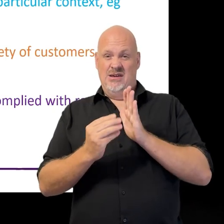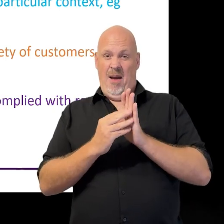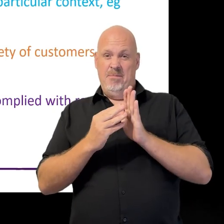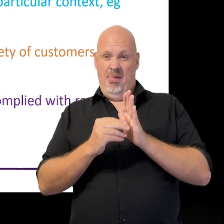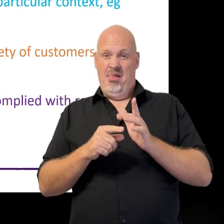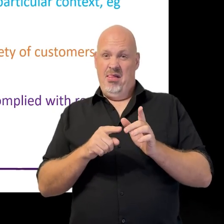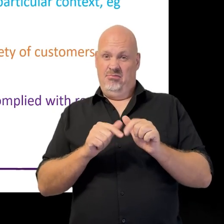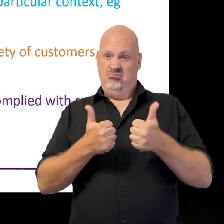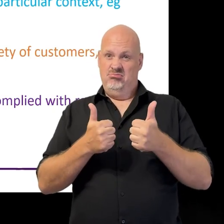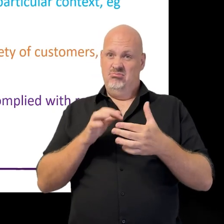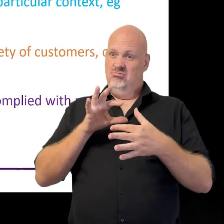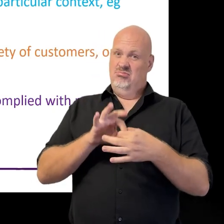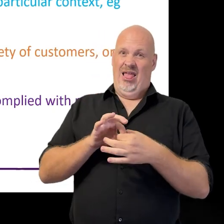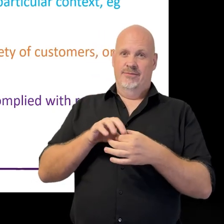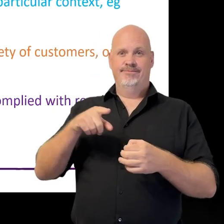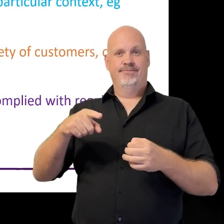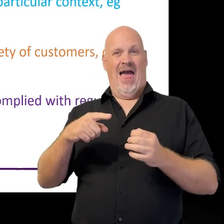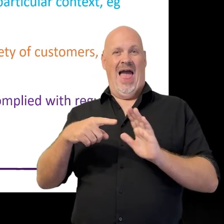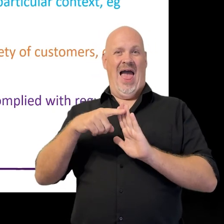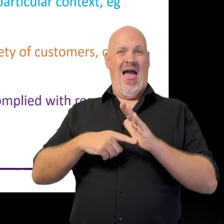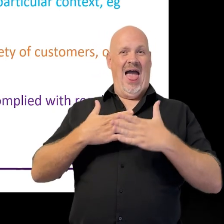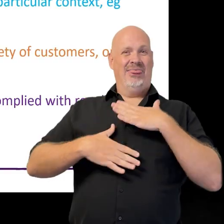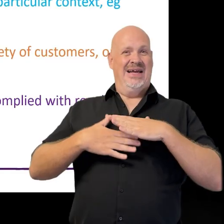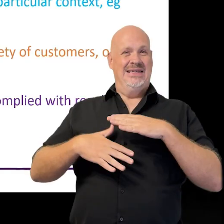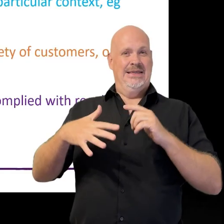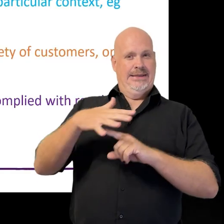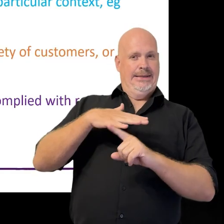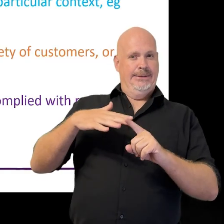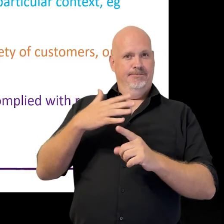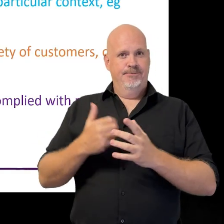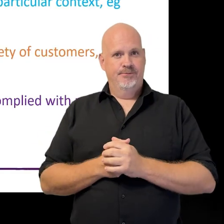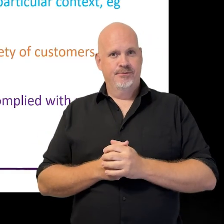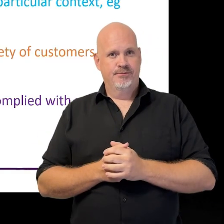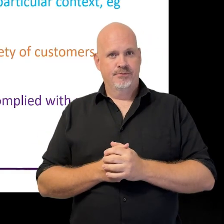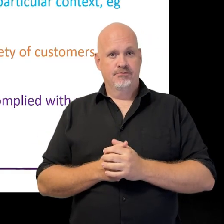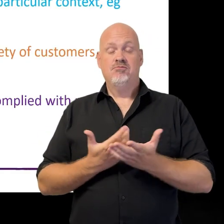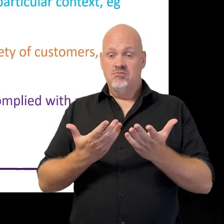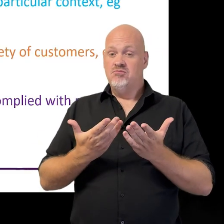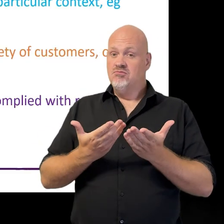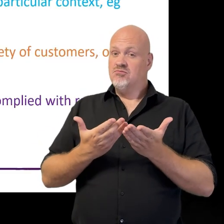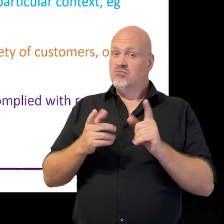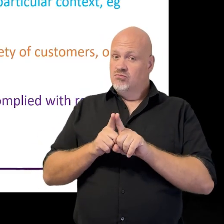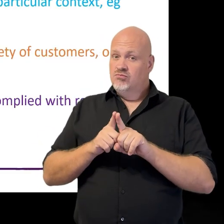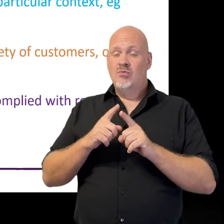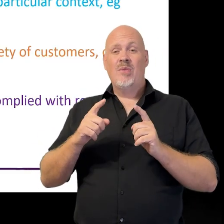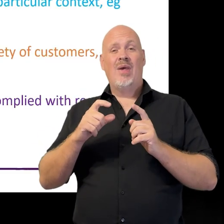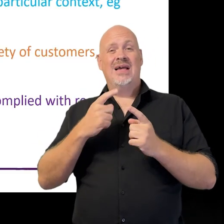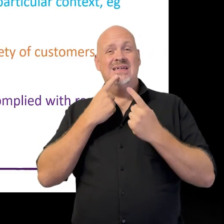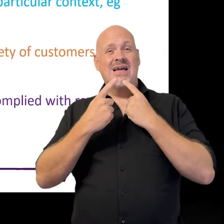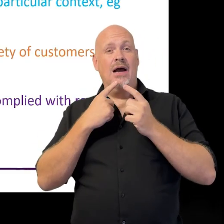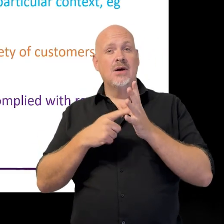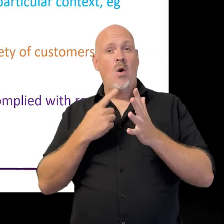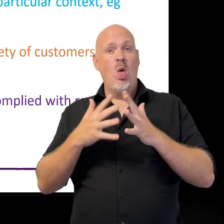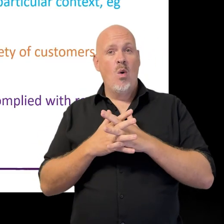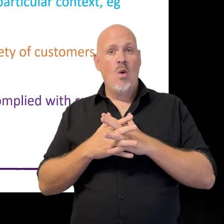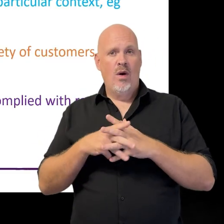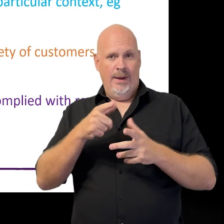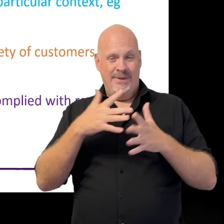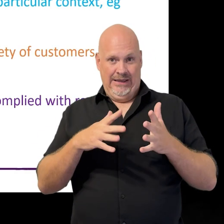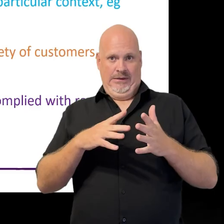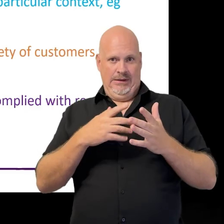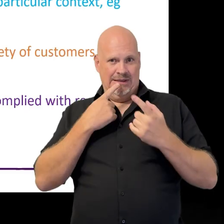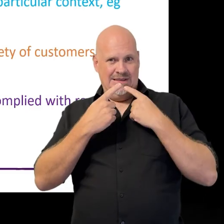made sure someone wasn't excluded from something. So we want an example of how you've complied with law, and you